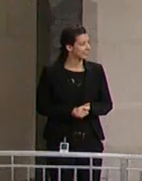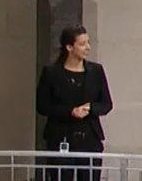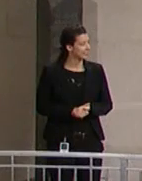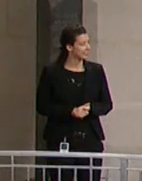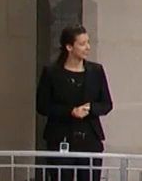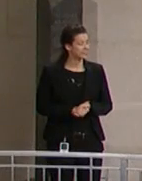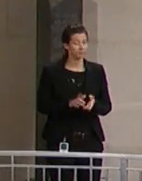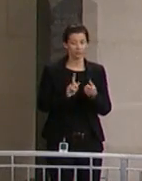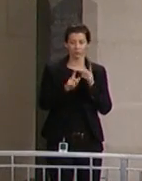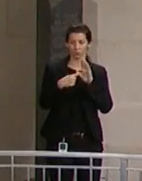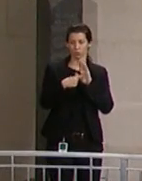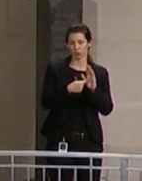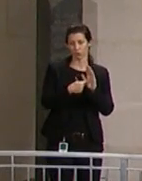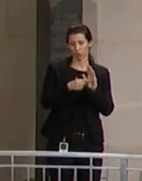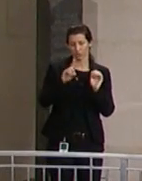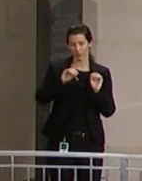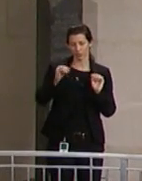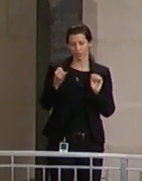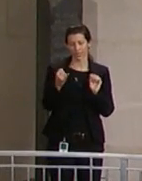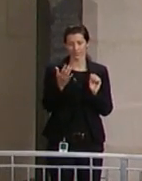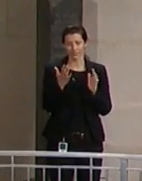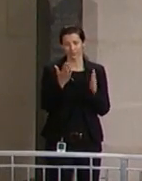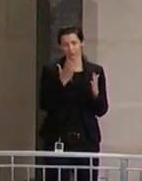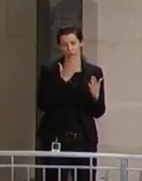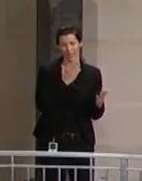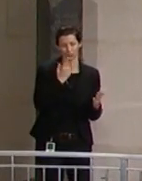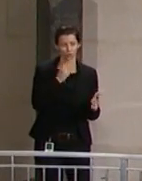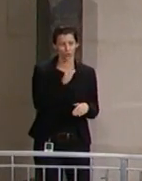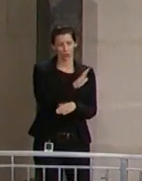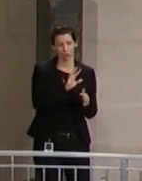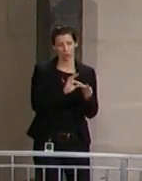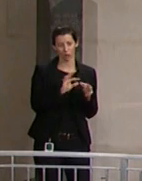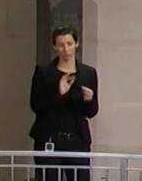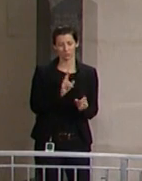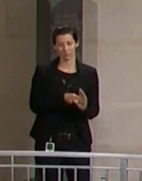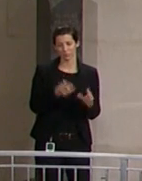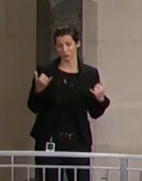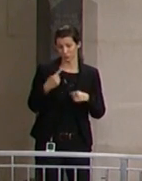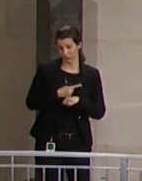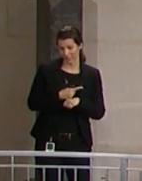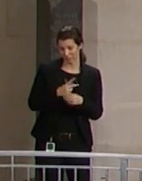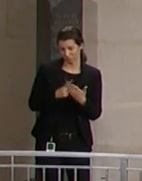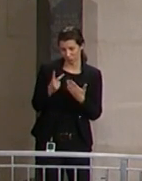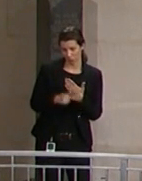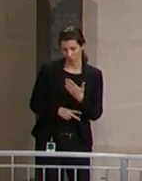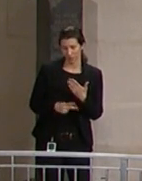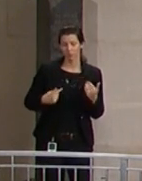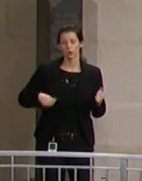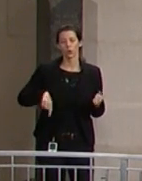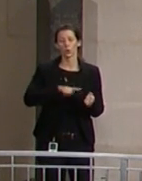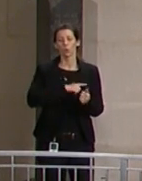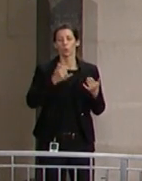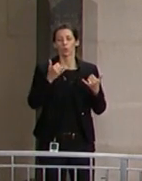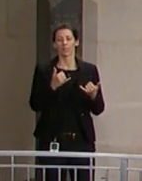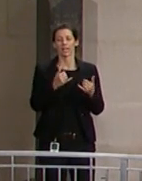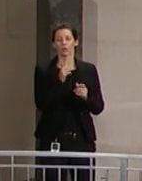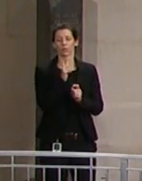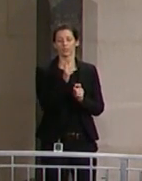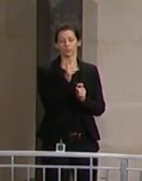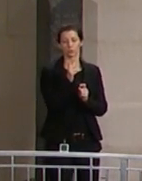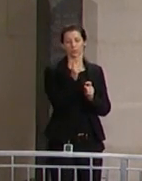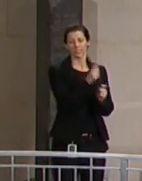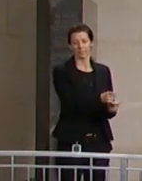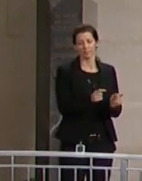To express the department's gratitude for his remarks and participation in today's program, we now present Mr. Minter